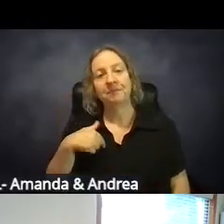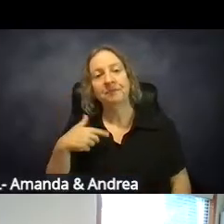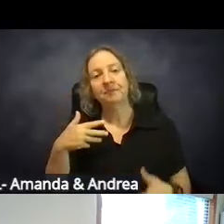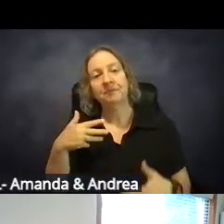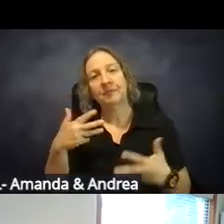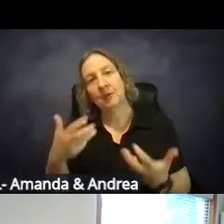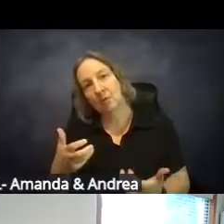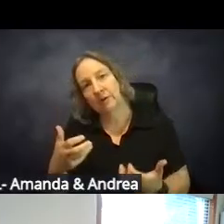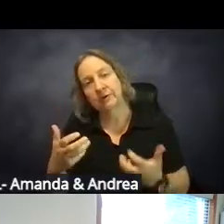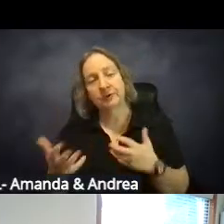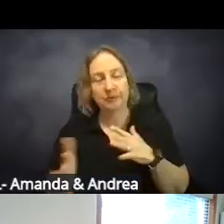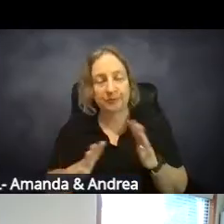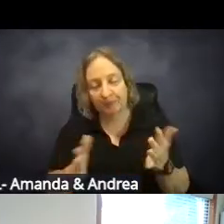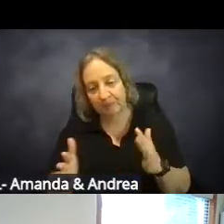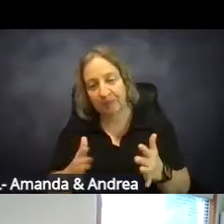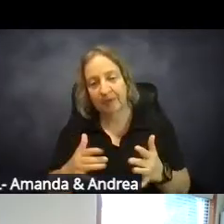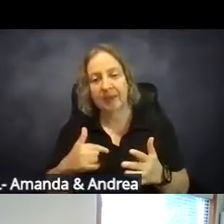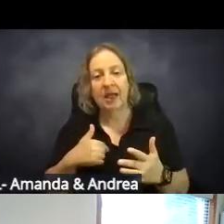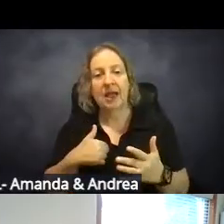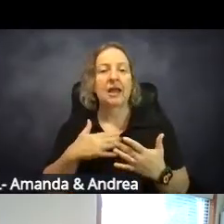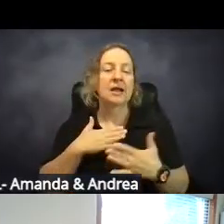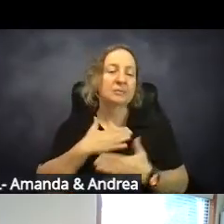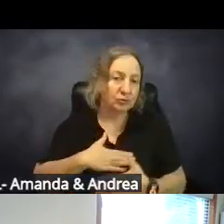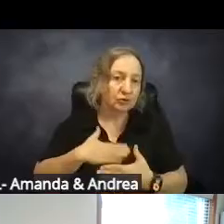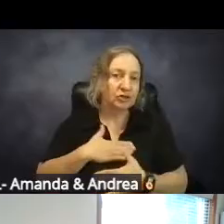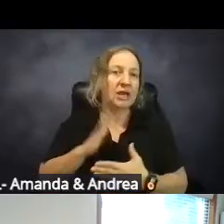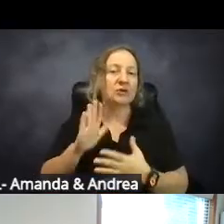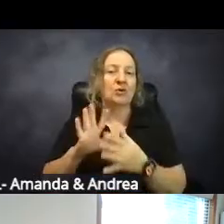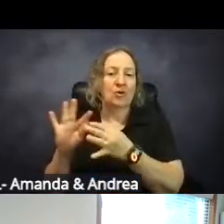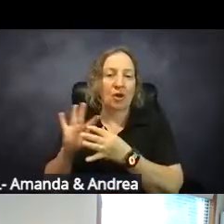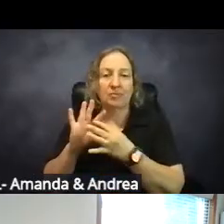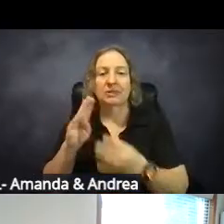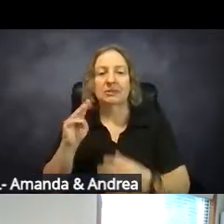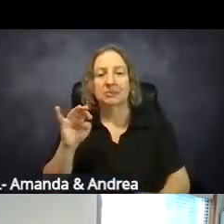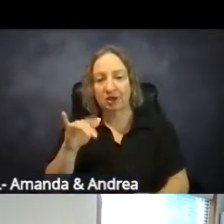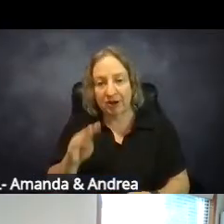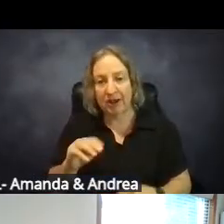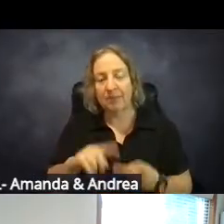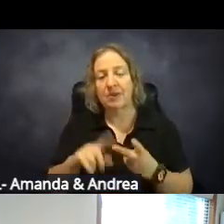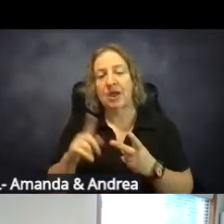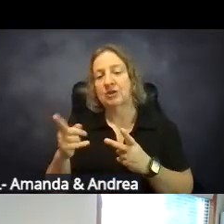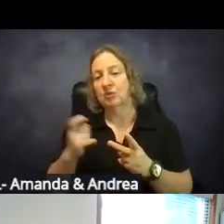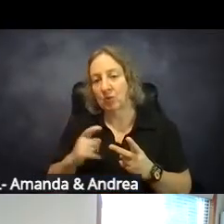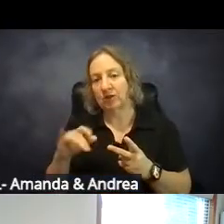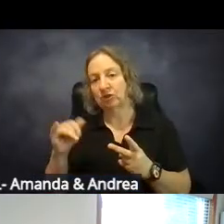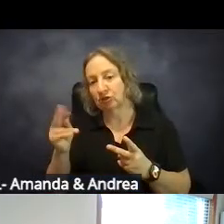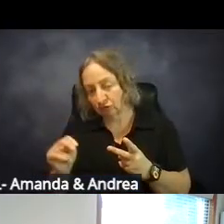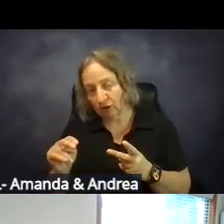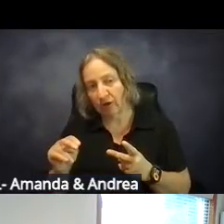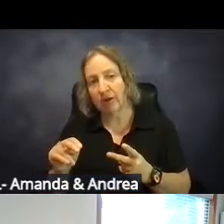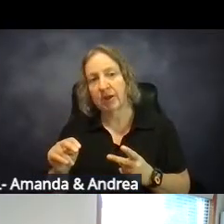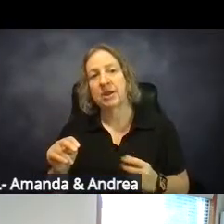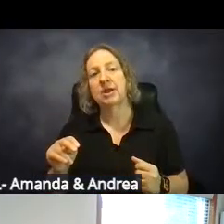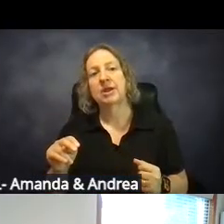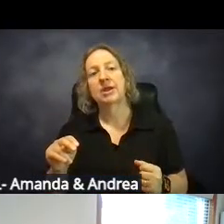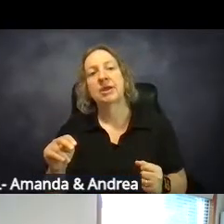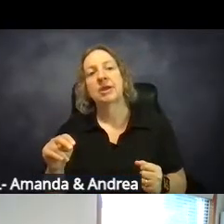of appreciate your comments, Miriam, and your question, John. And I think,